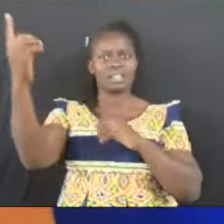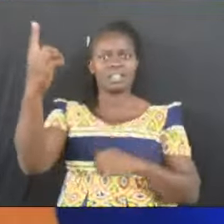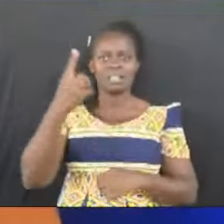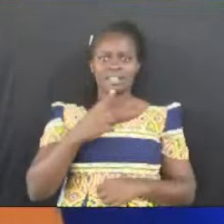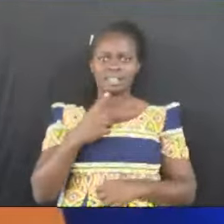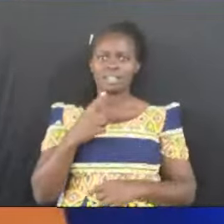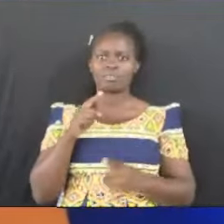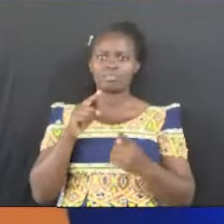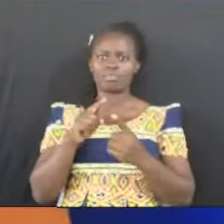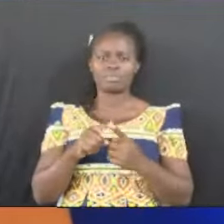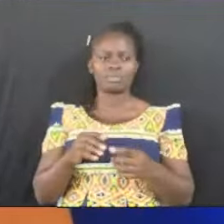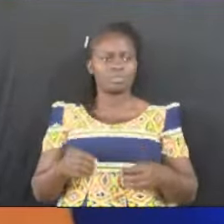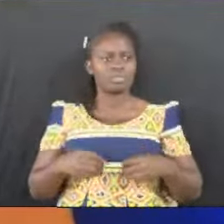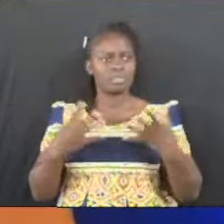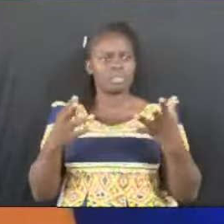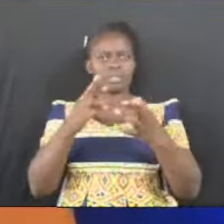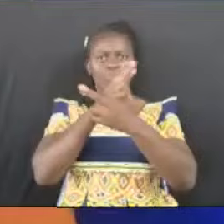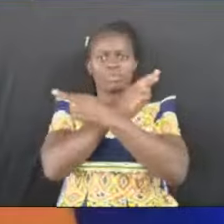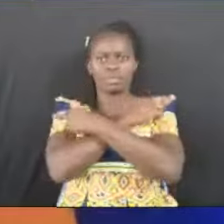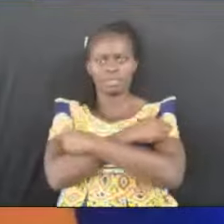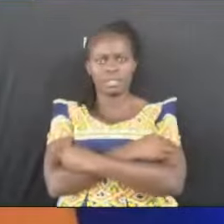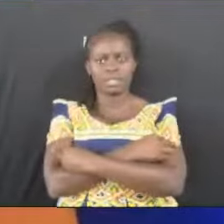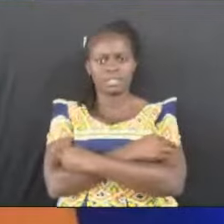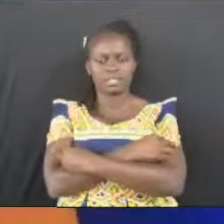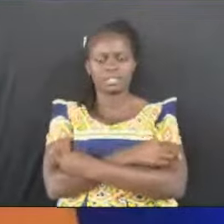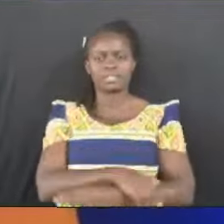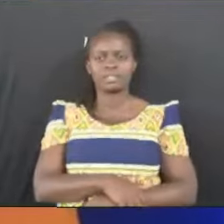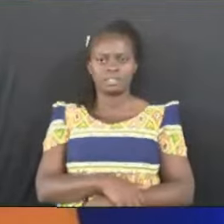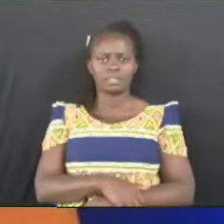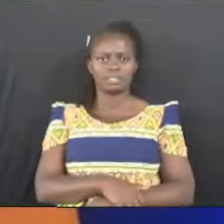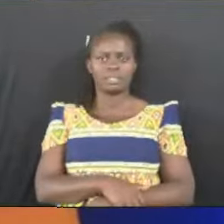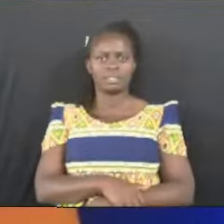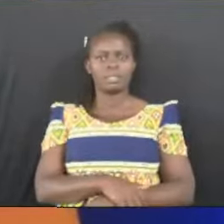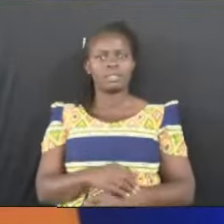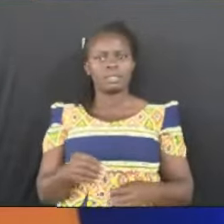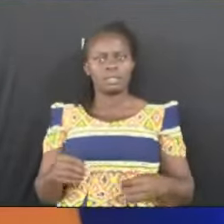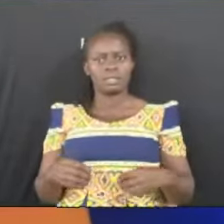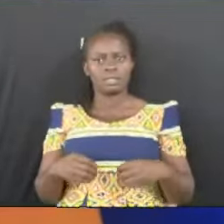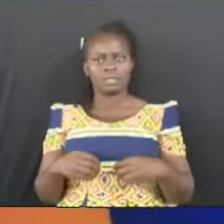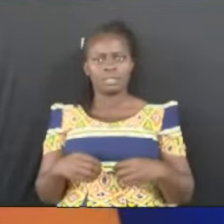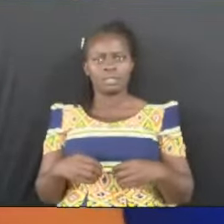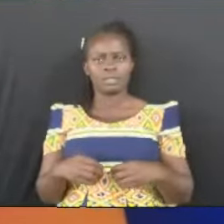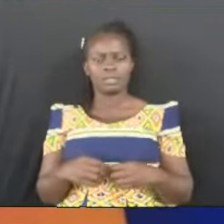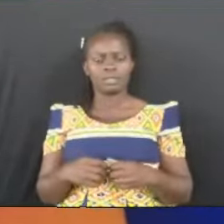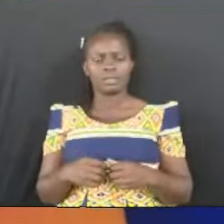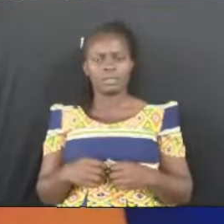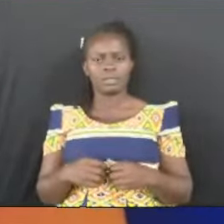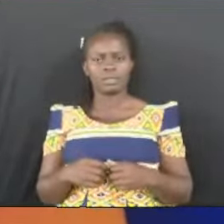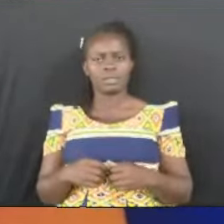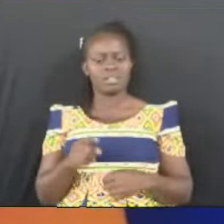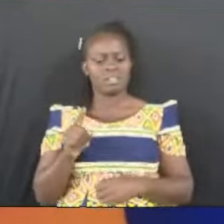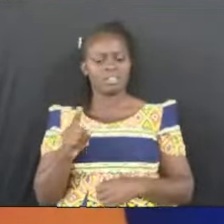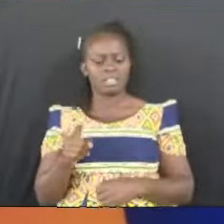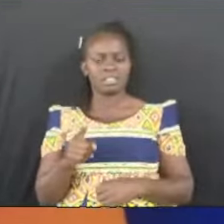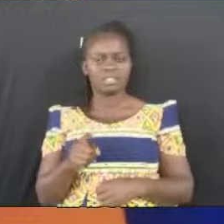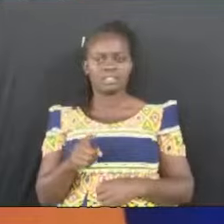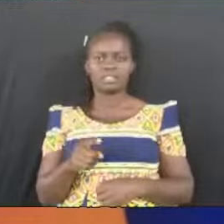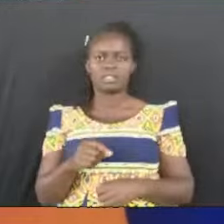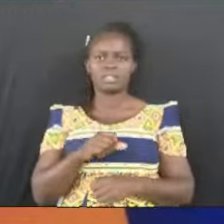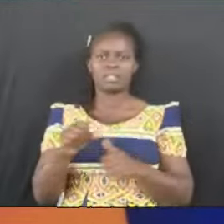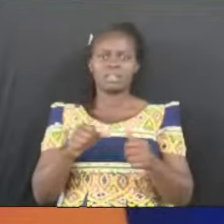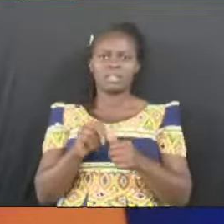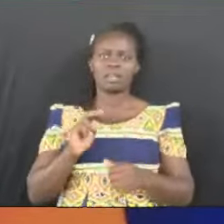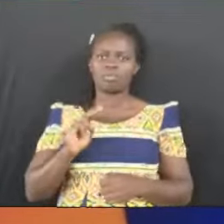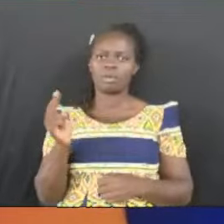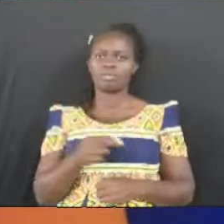relive the history of humanity, the whole human family. This is not just about us. It's